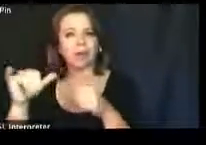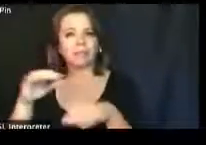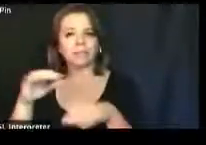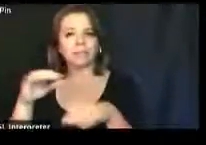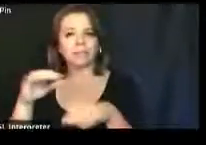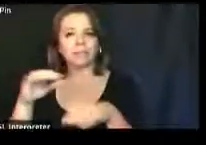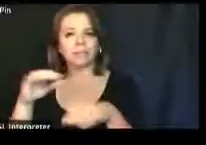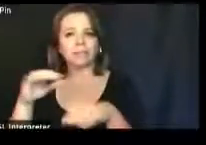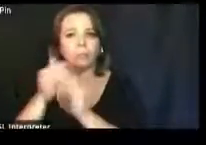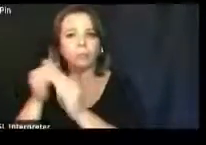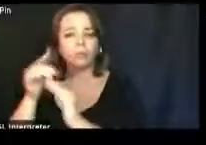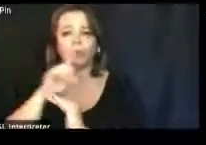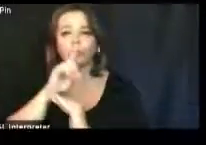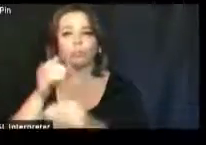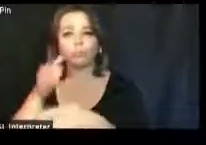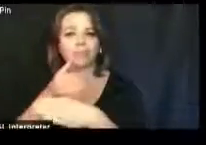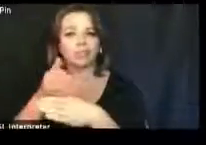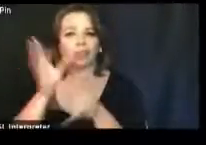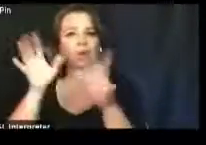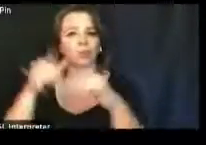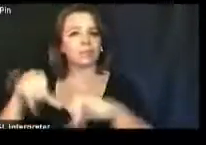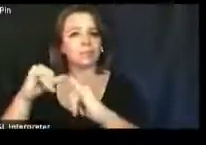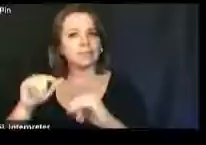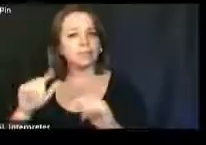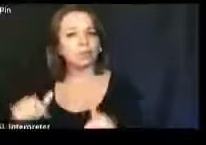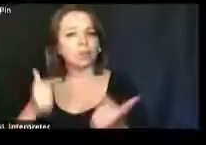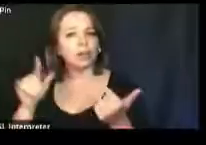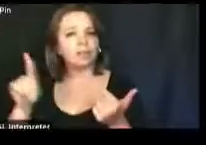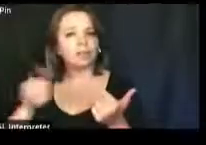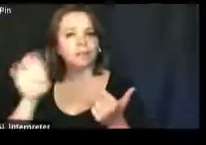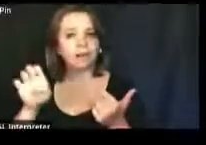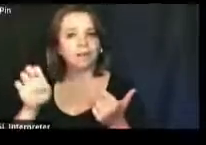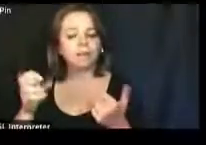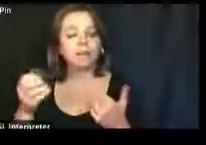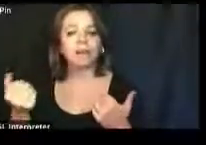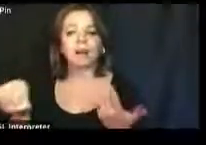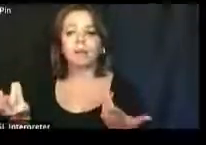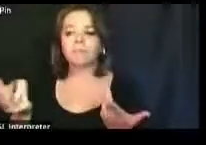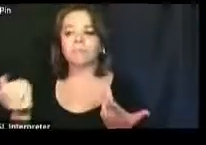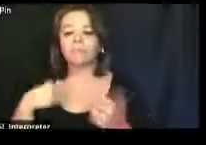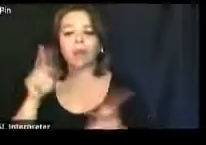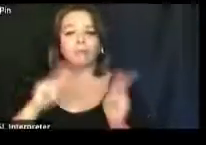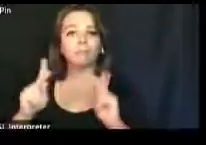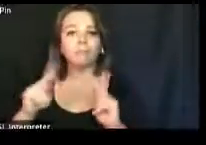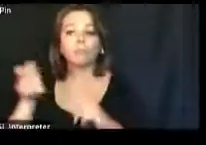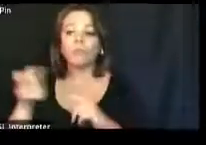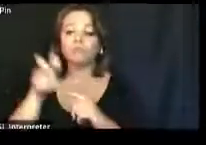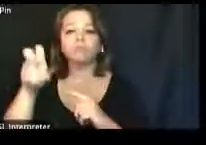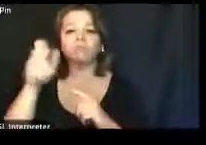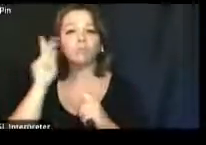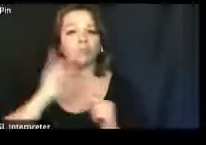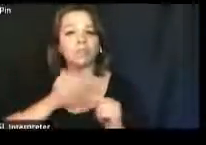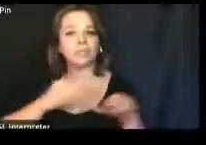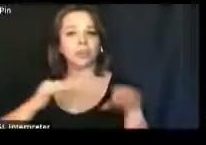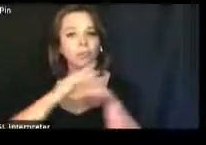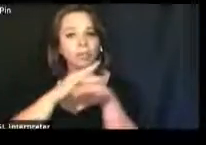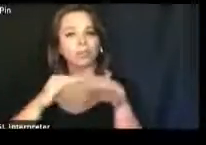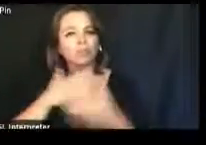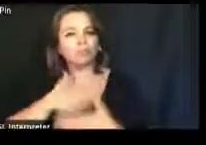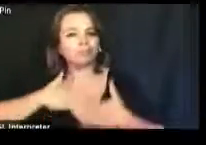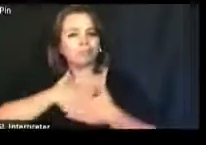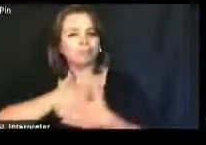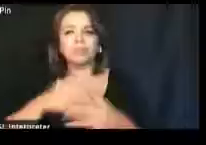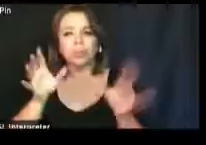all share a very similar lifestyle. We have people that travel to come and see our beaches. We enjoy those same